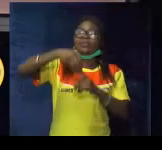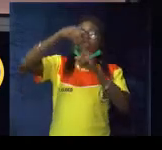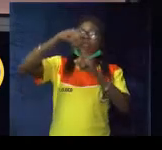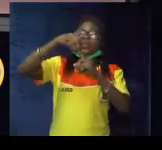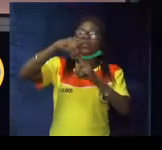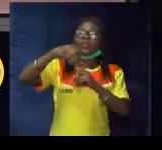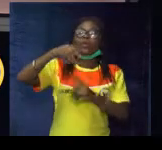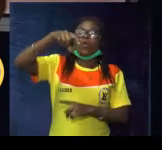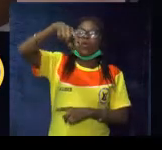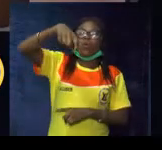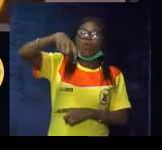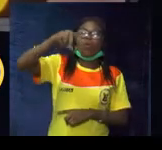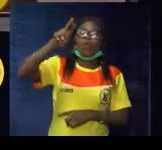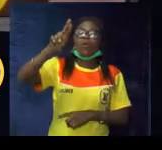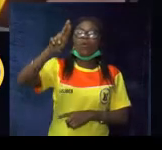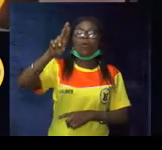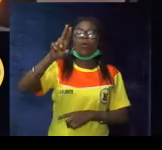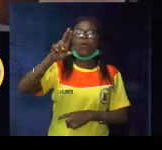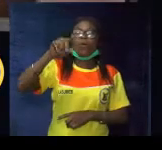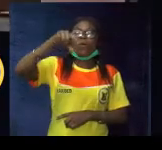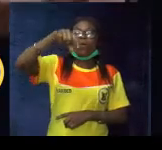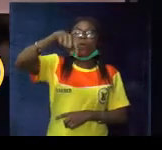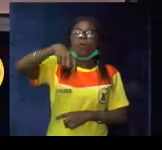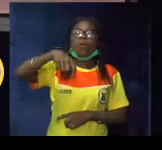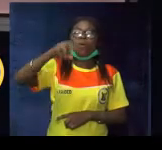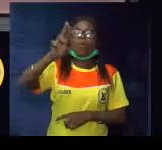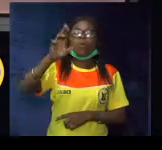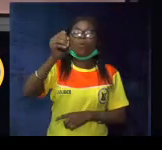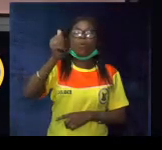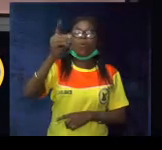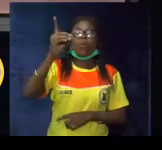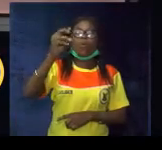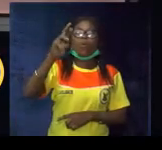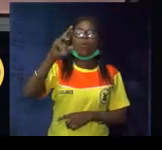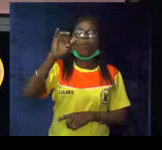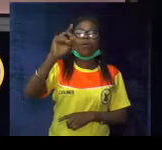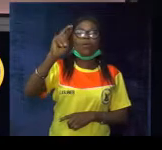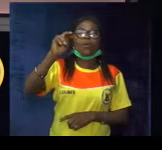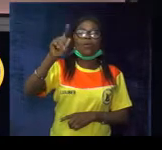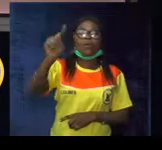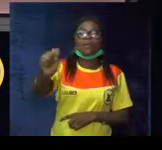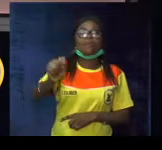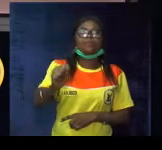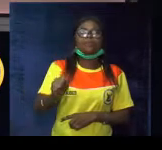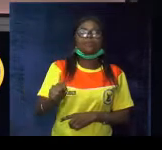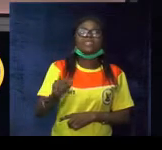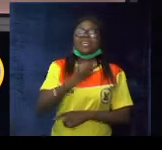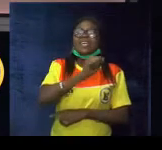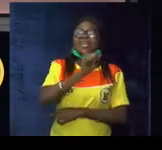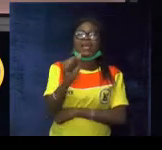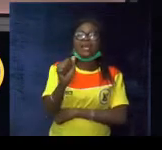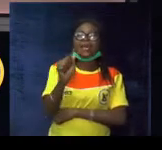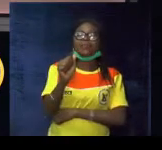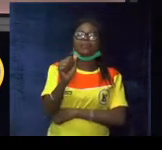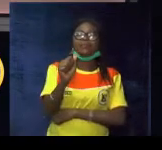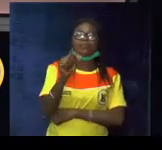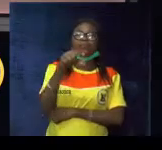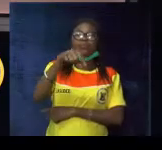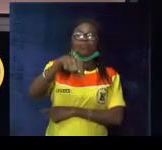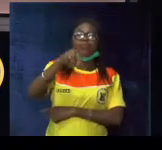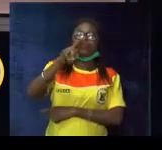call a quadrant. Say the word quadrant. Quadrant. Now, a